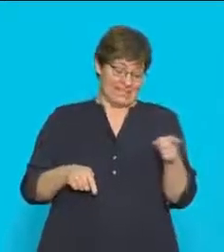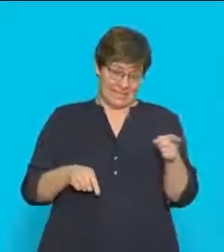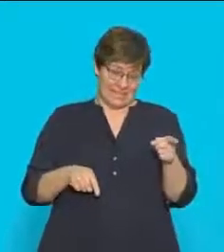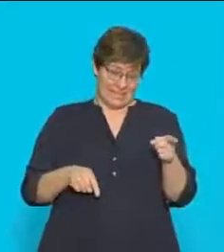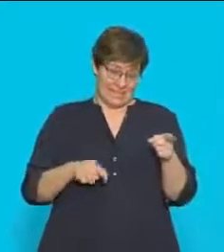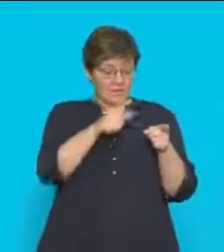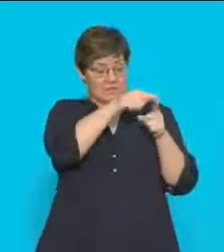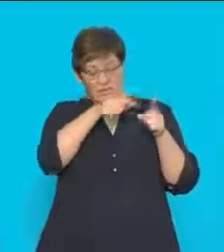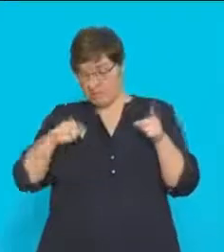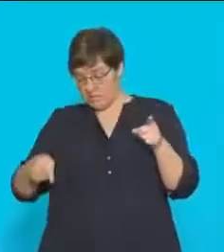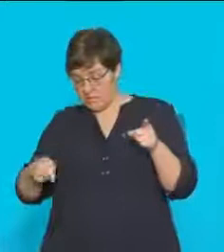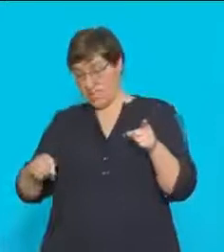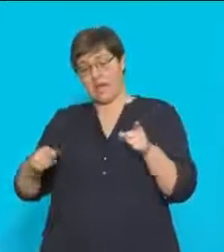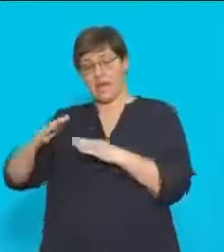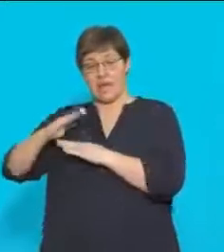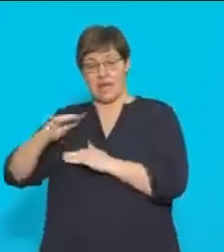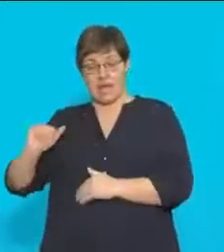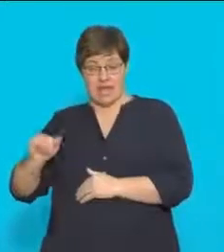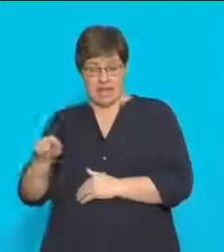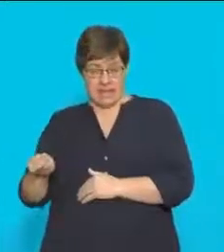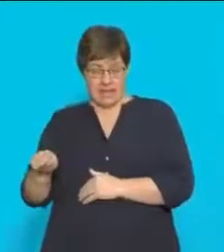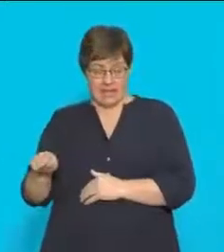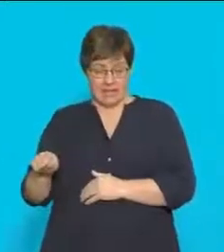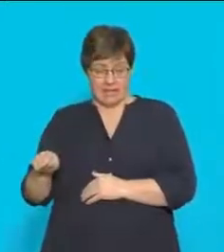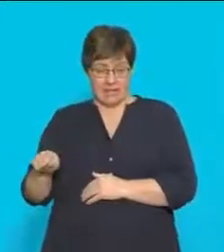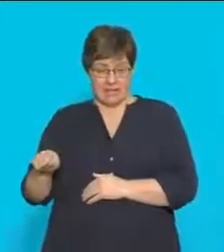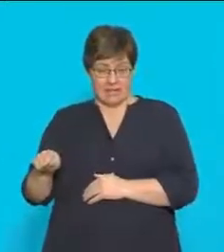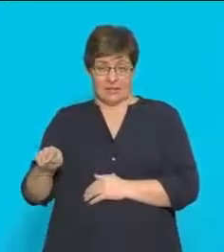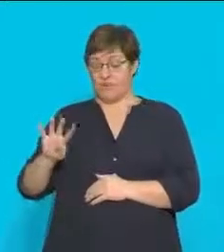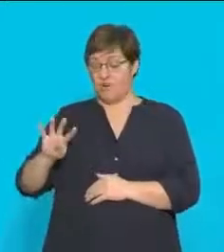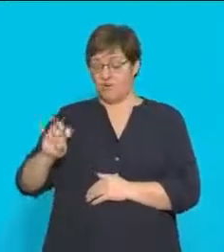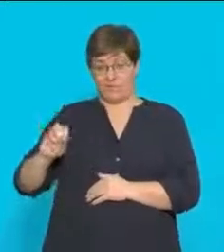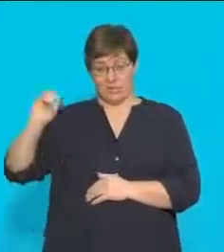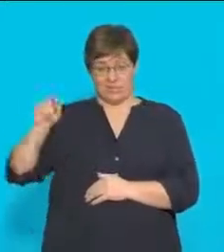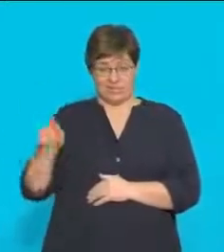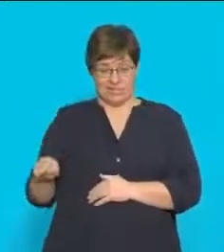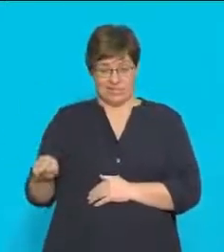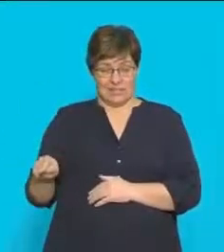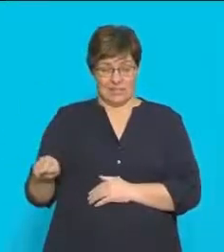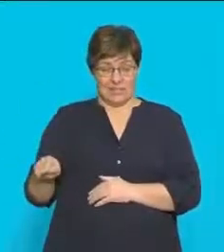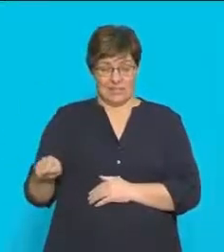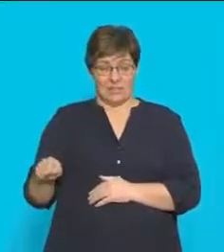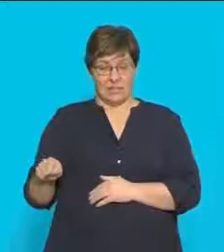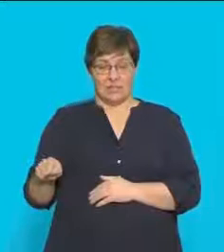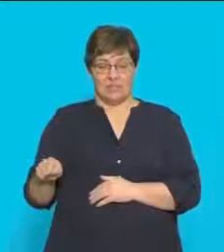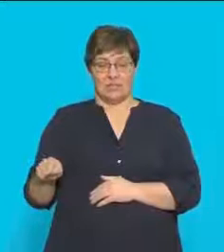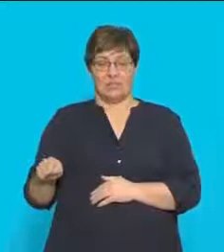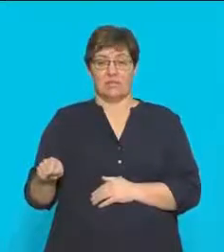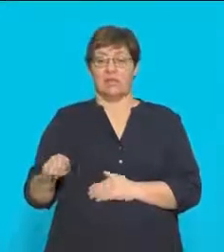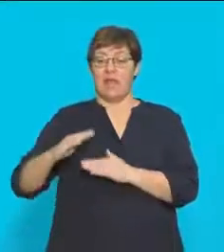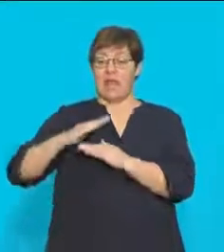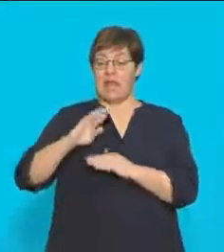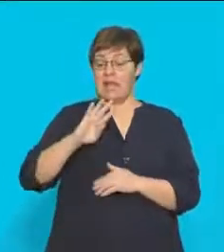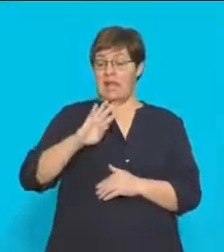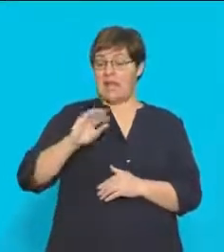was across angle with the angle A with the size of 40. So the angle